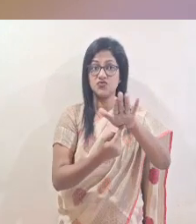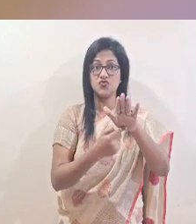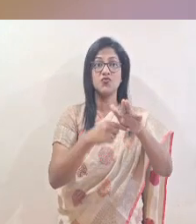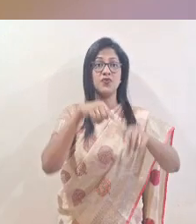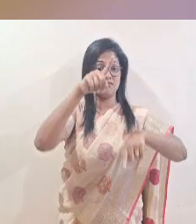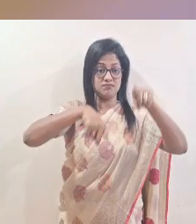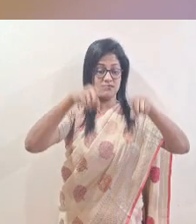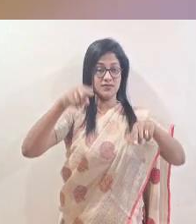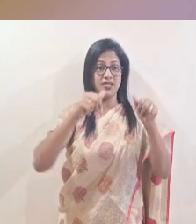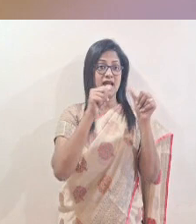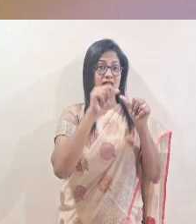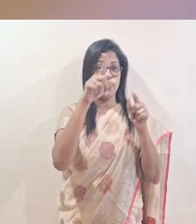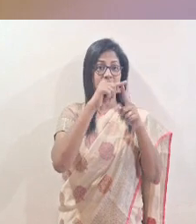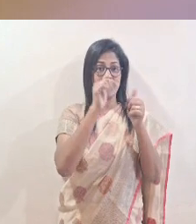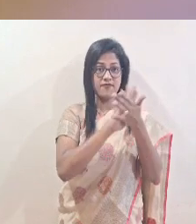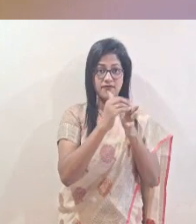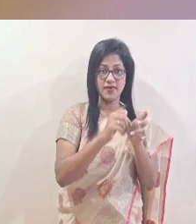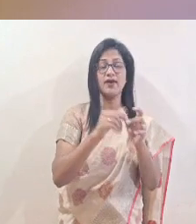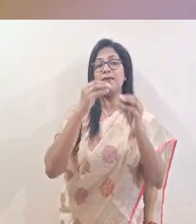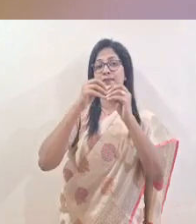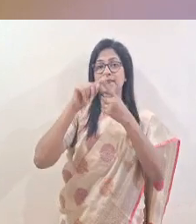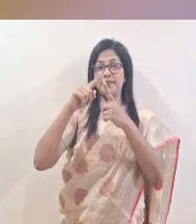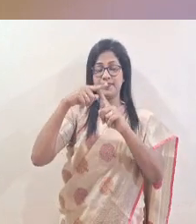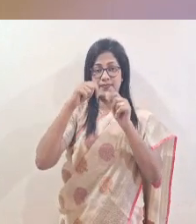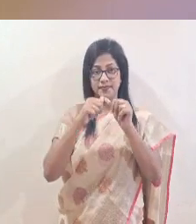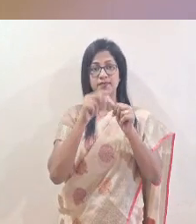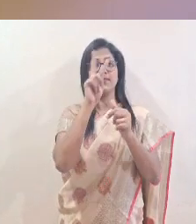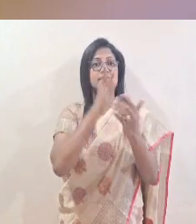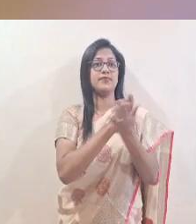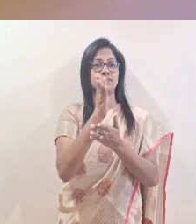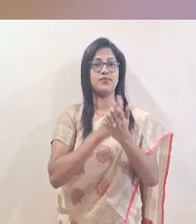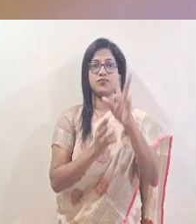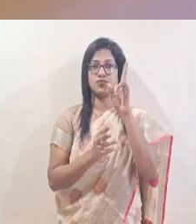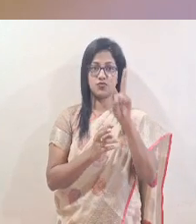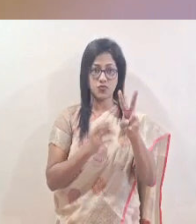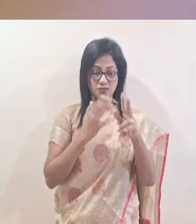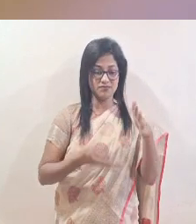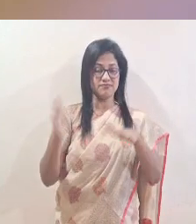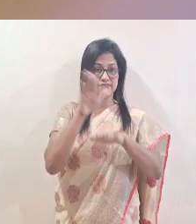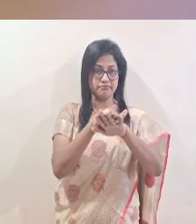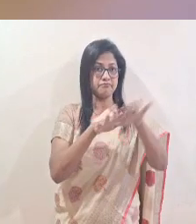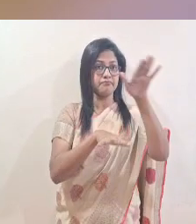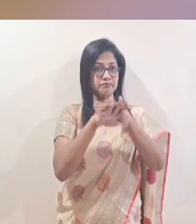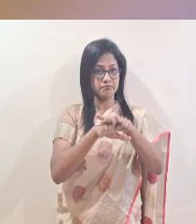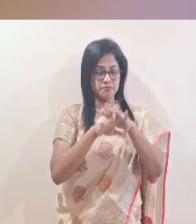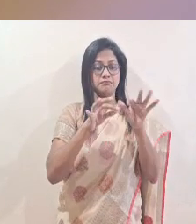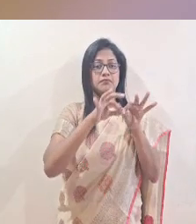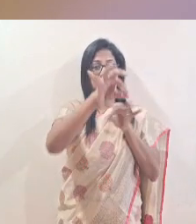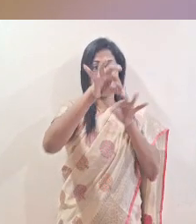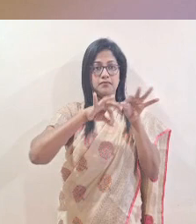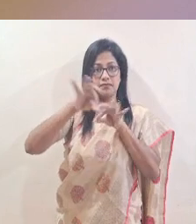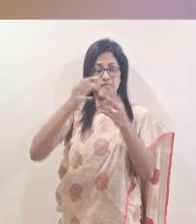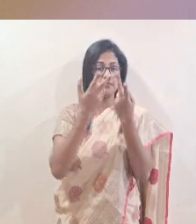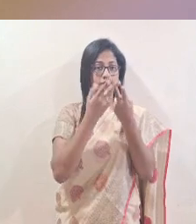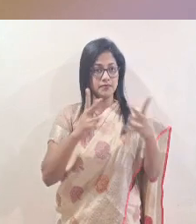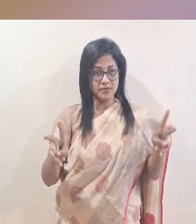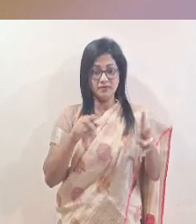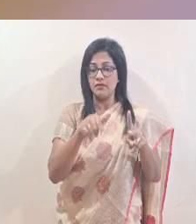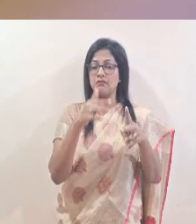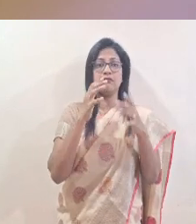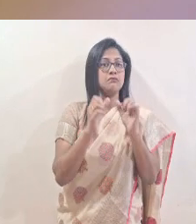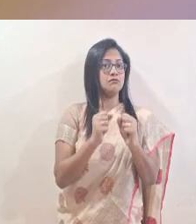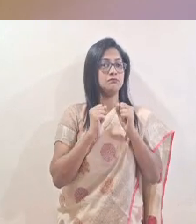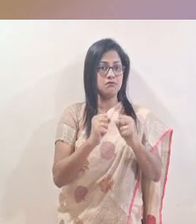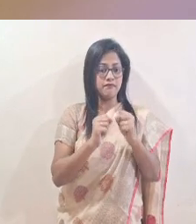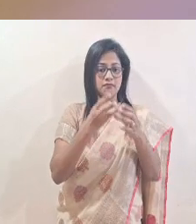you see the ranges of alpha and beta, there are 2 types of indices. They have overlapping between the ranges. So it is actually difficult